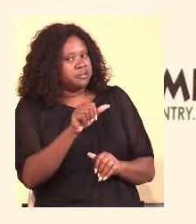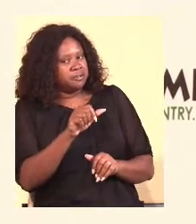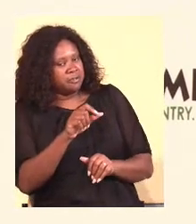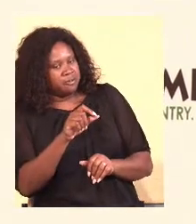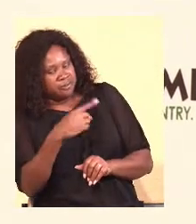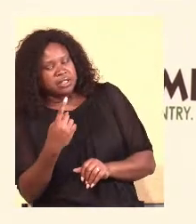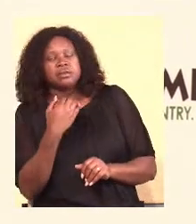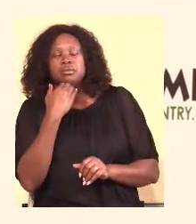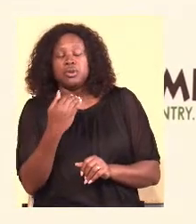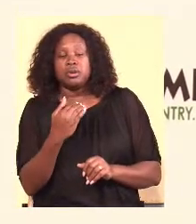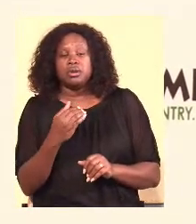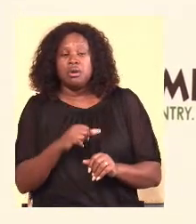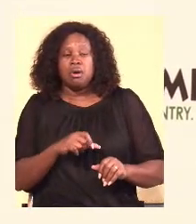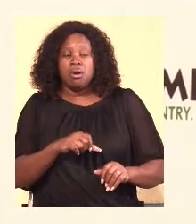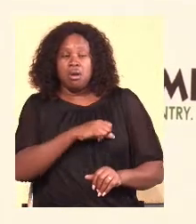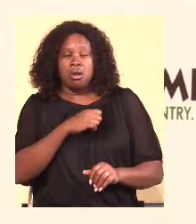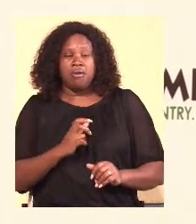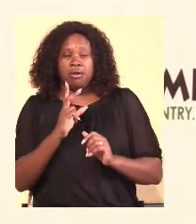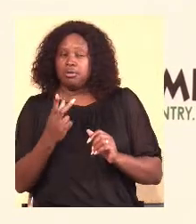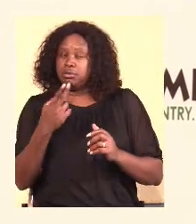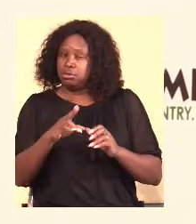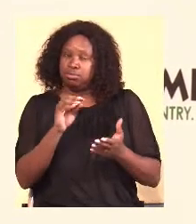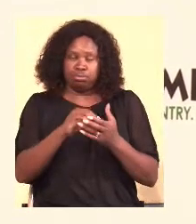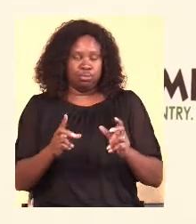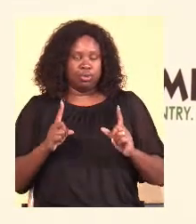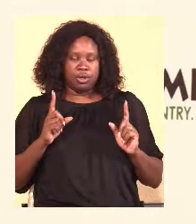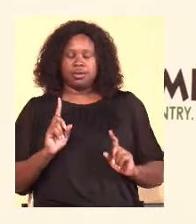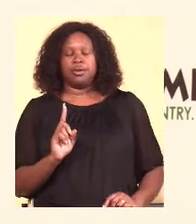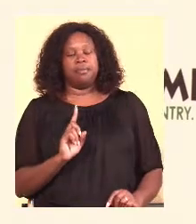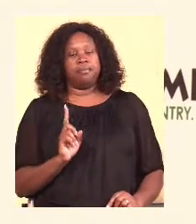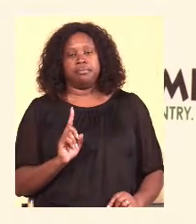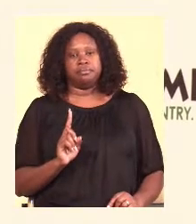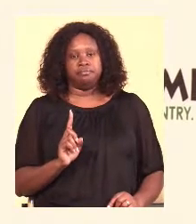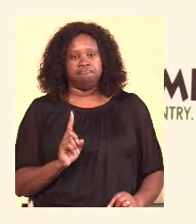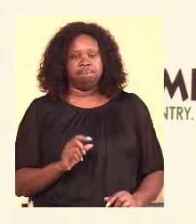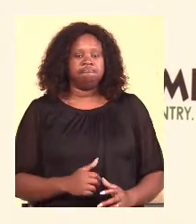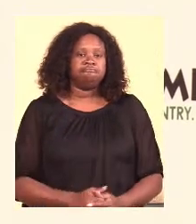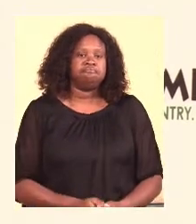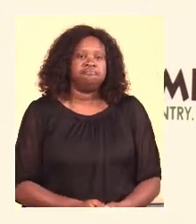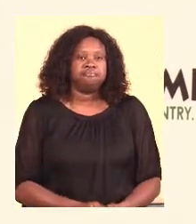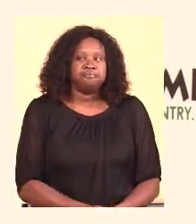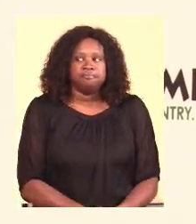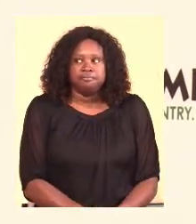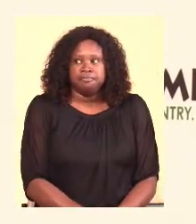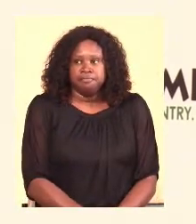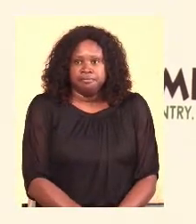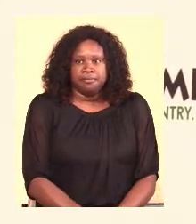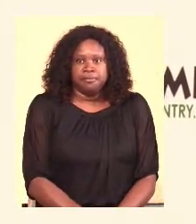The margin of error has to be raised to 99.9%, because this is about lives of people. Thank